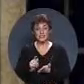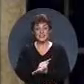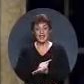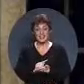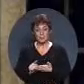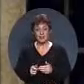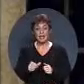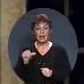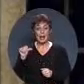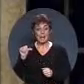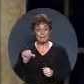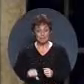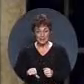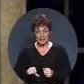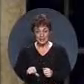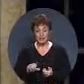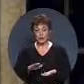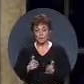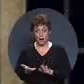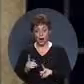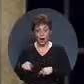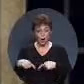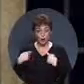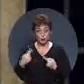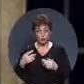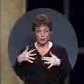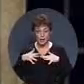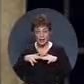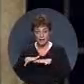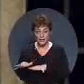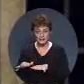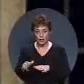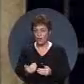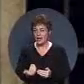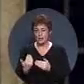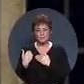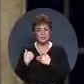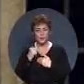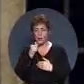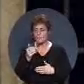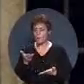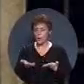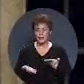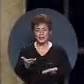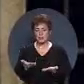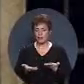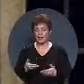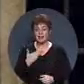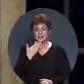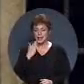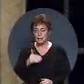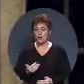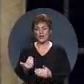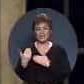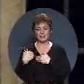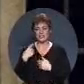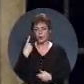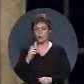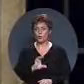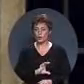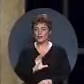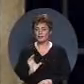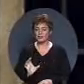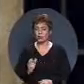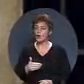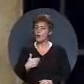This is the bloodiest week for Afghanistan since the invasion began. This mission is not a well-balanced one. It's a bad mission